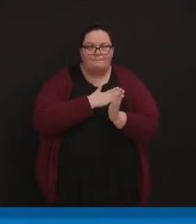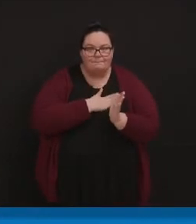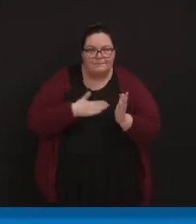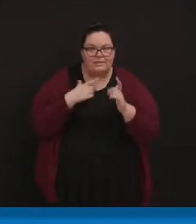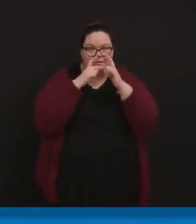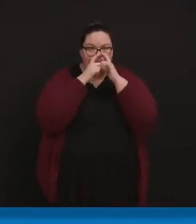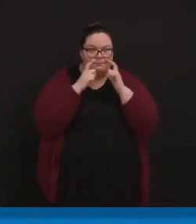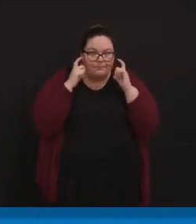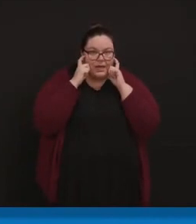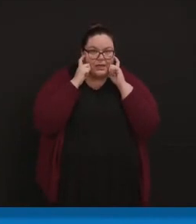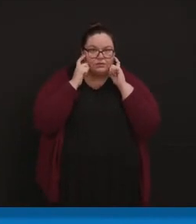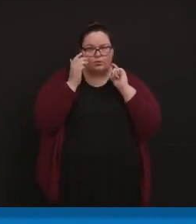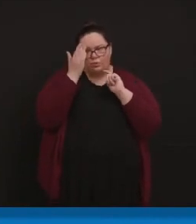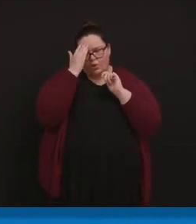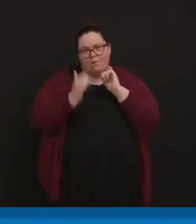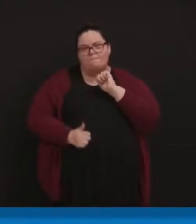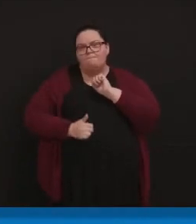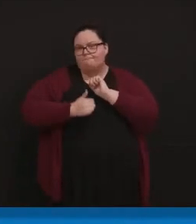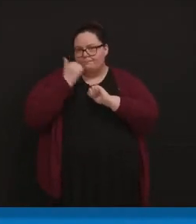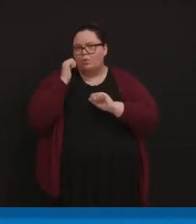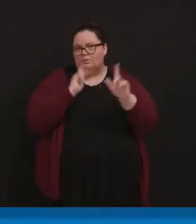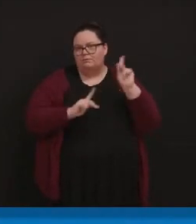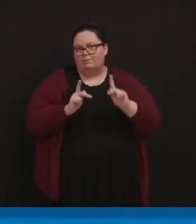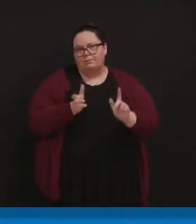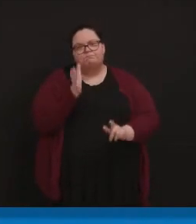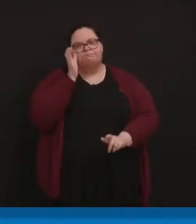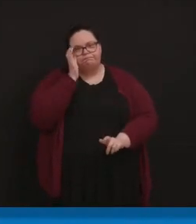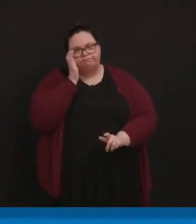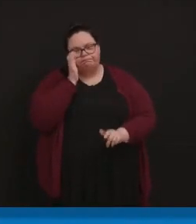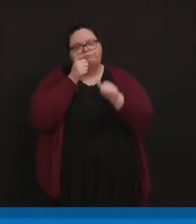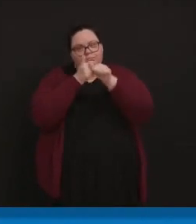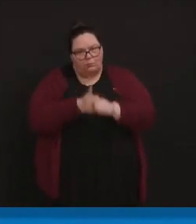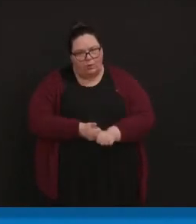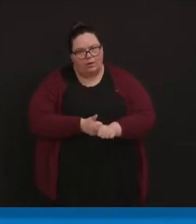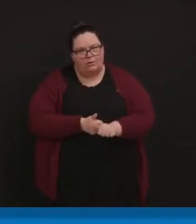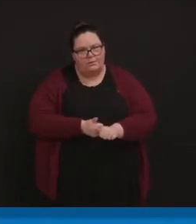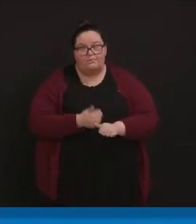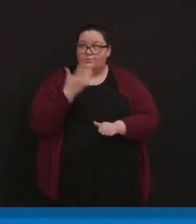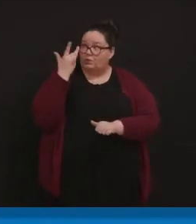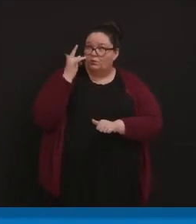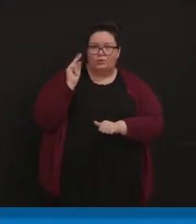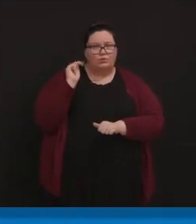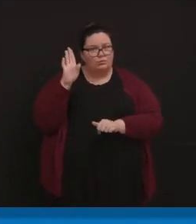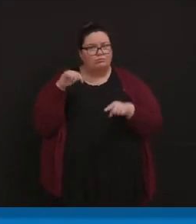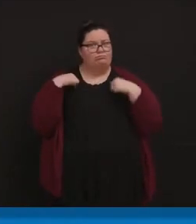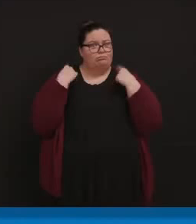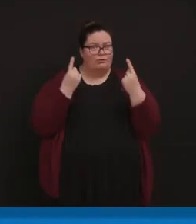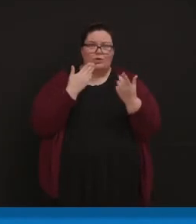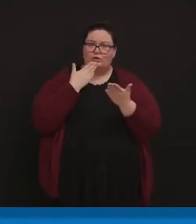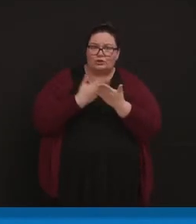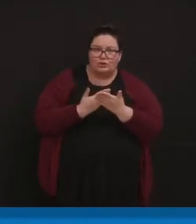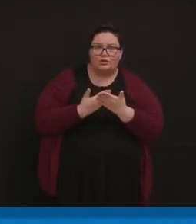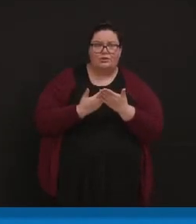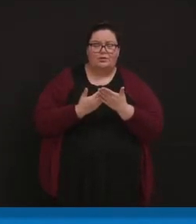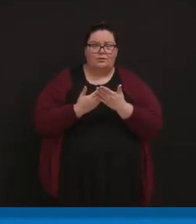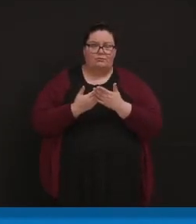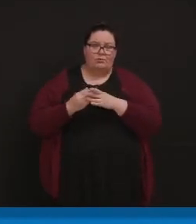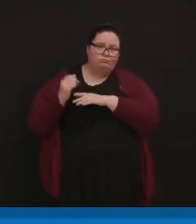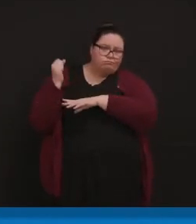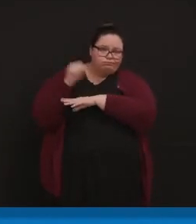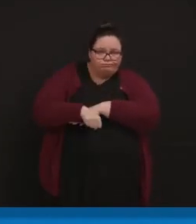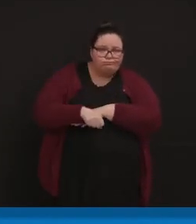know that nearly everyone is listening. We know that nearly everyone is paying attention, and we know that's why New Brunswick is doing so well in combating this